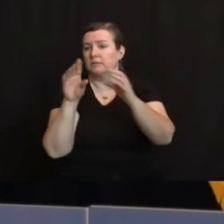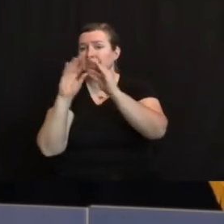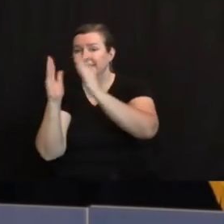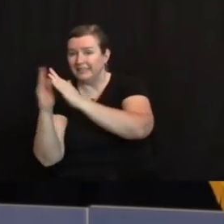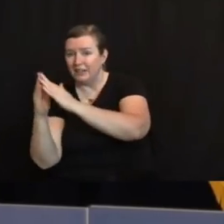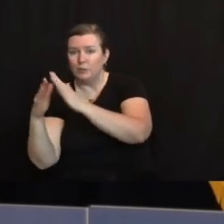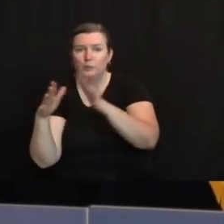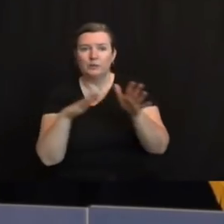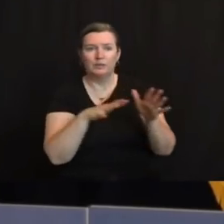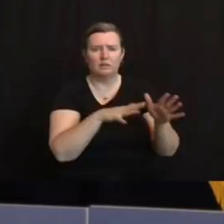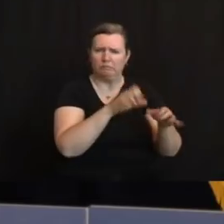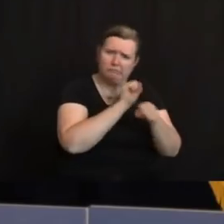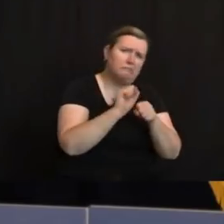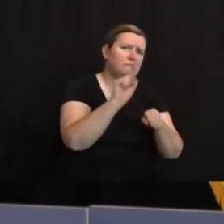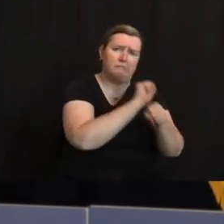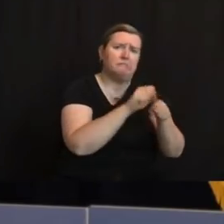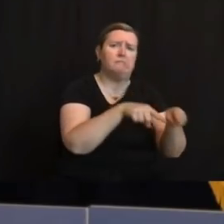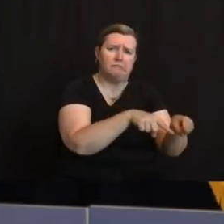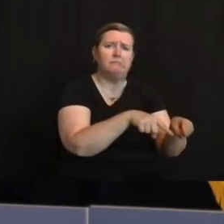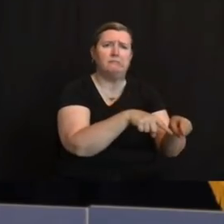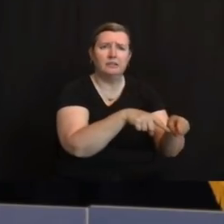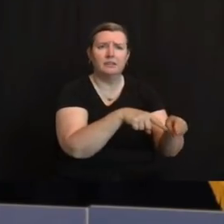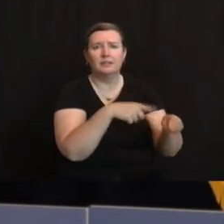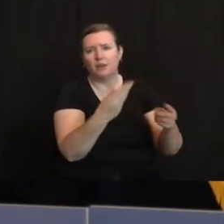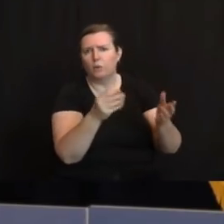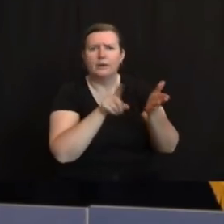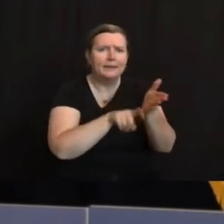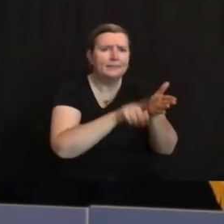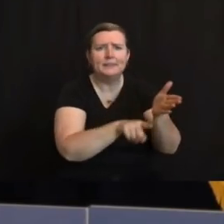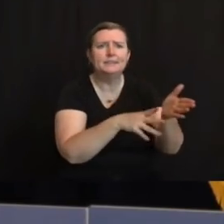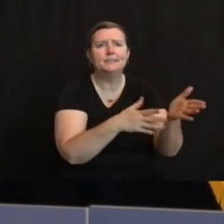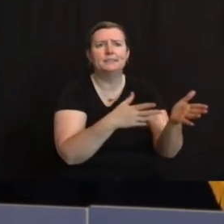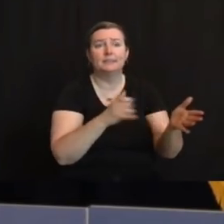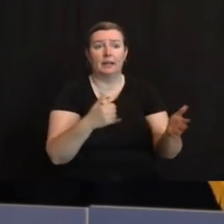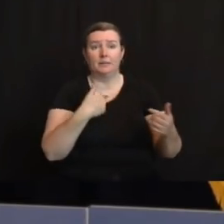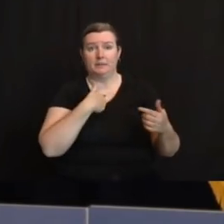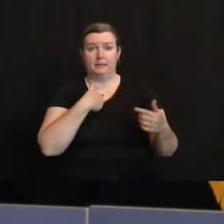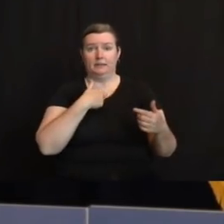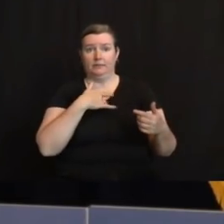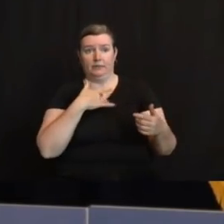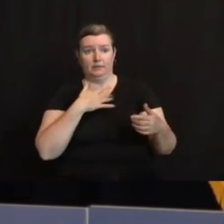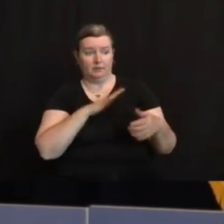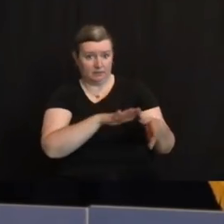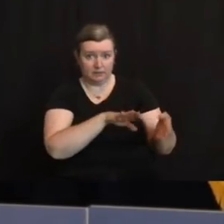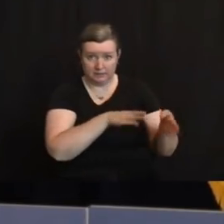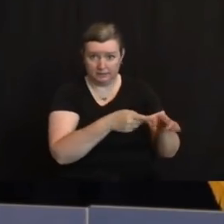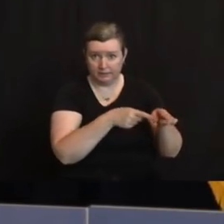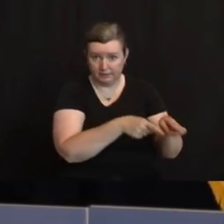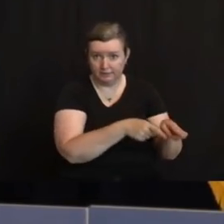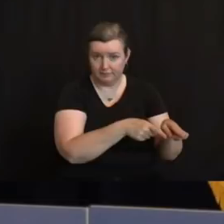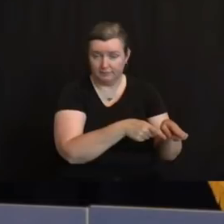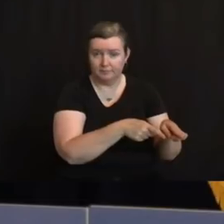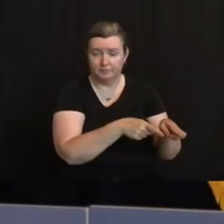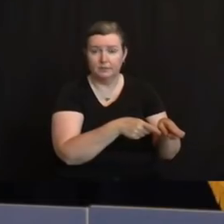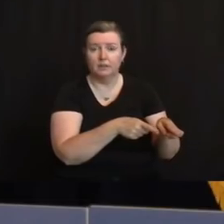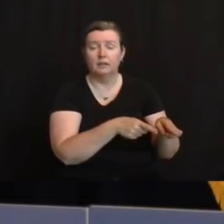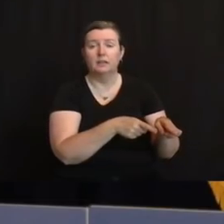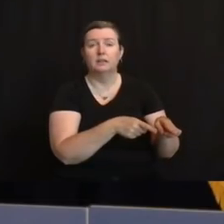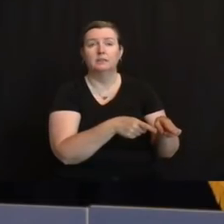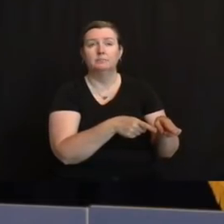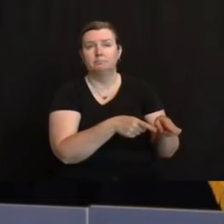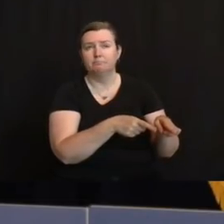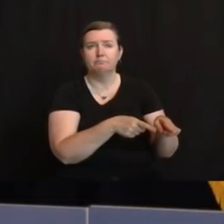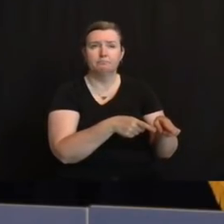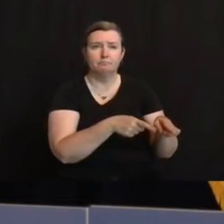pandemic. They go out, they do an investigation, and if they determine that the death, in this case related to COVID, happened, then that gets